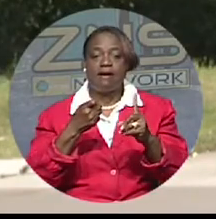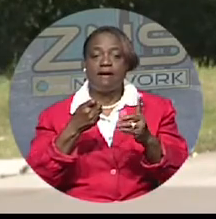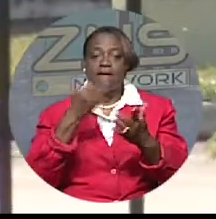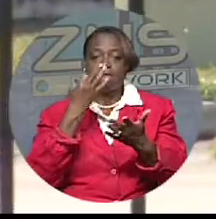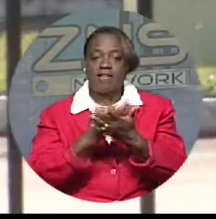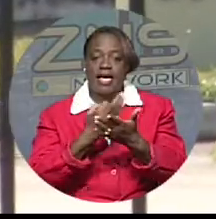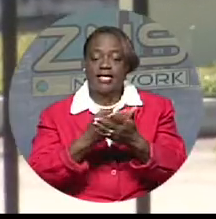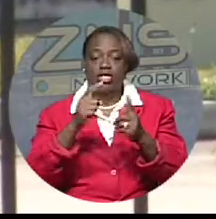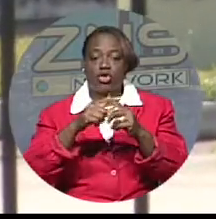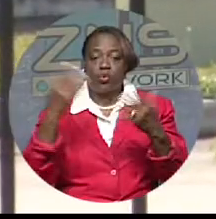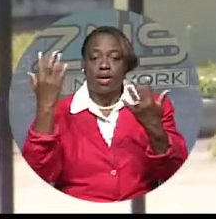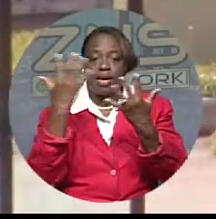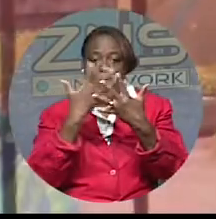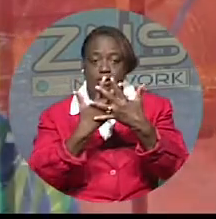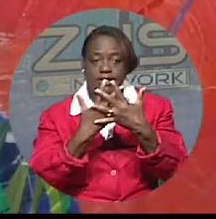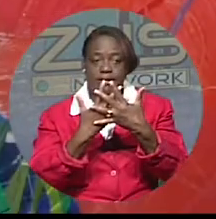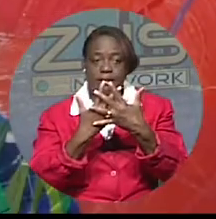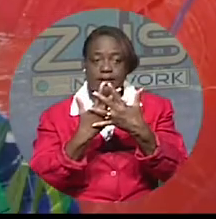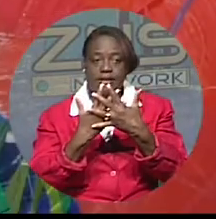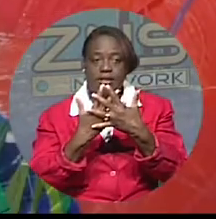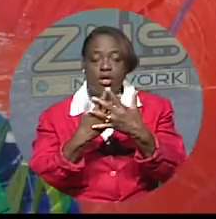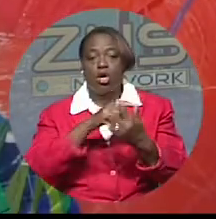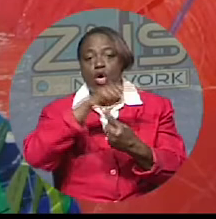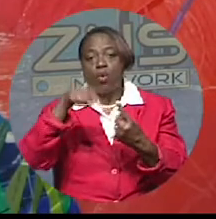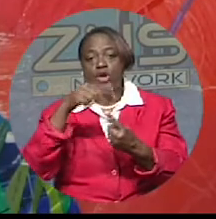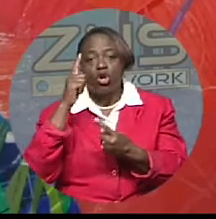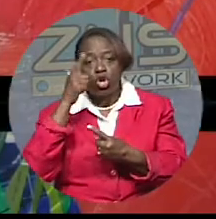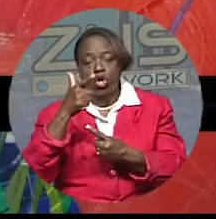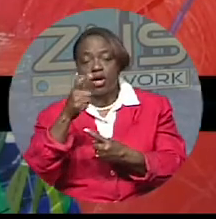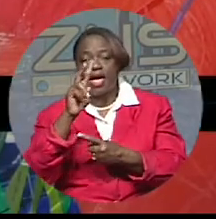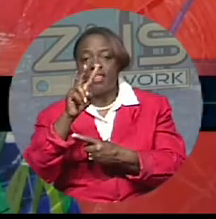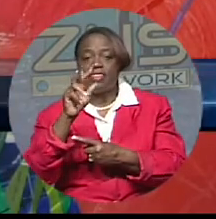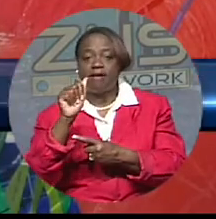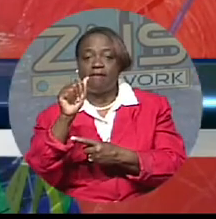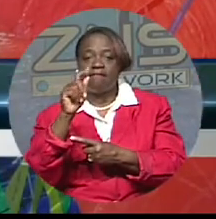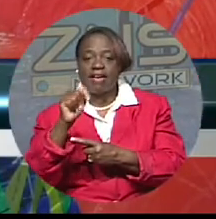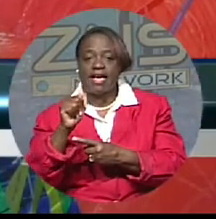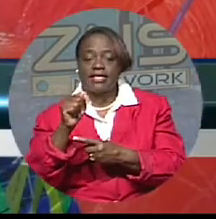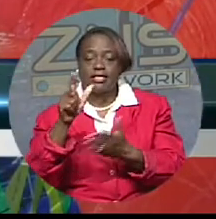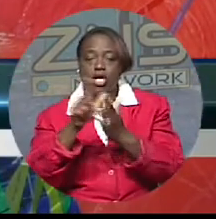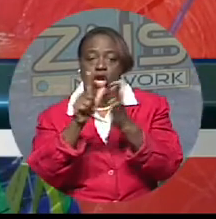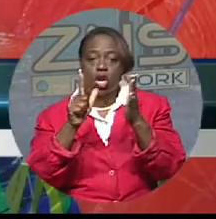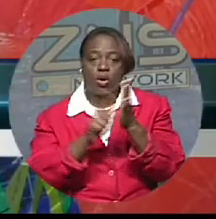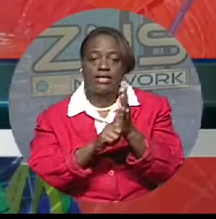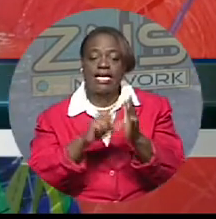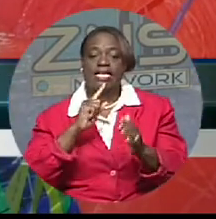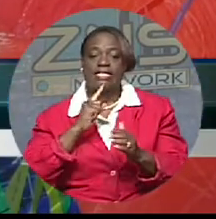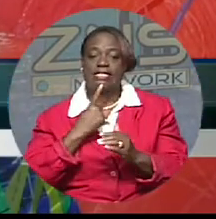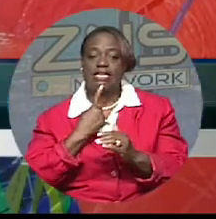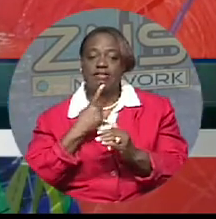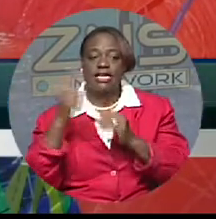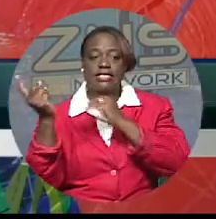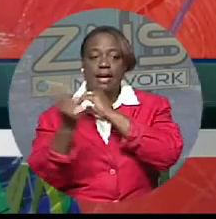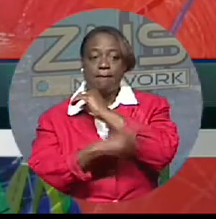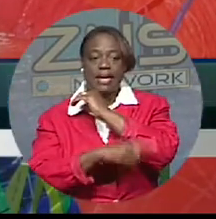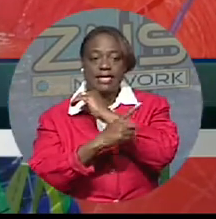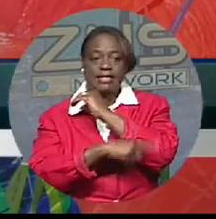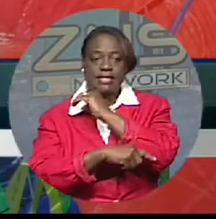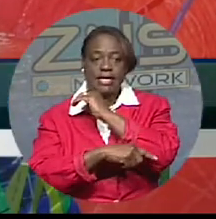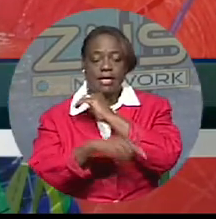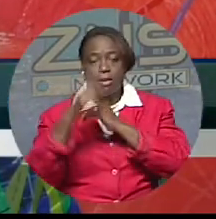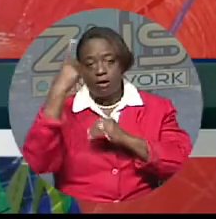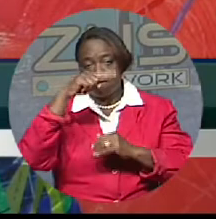safeguard against it. When you look at the VAT laws, there are some serious penalties for individuals who are responsible for